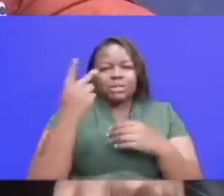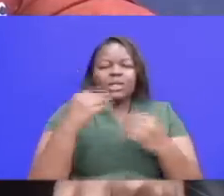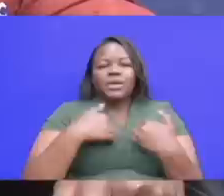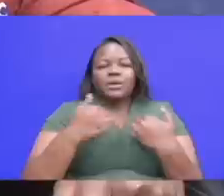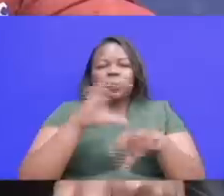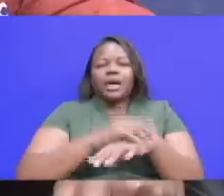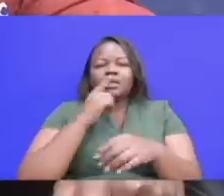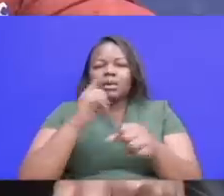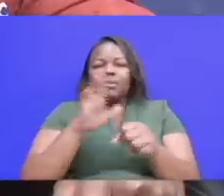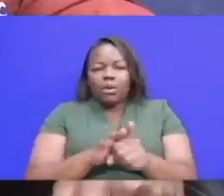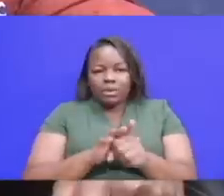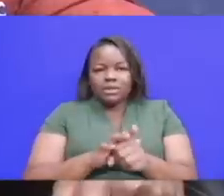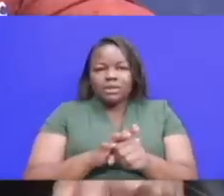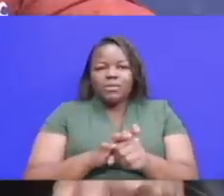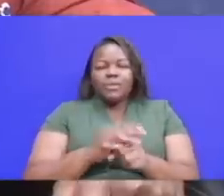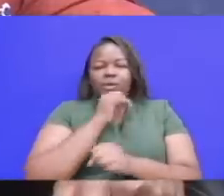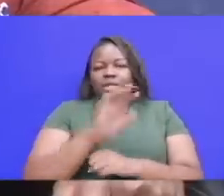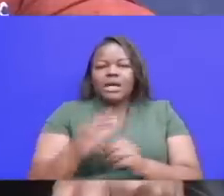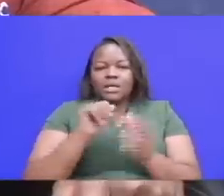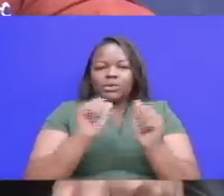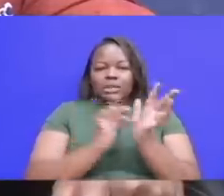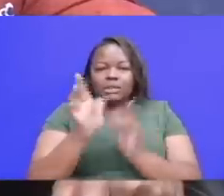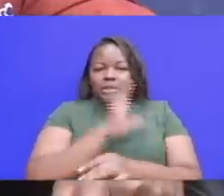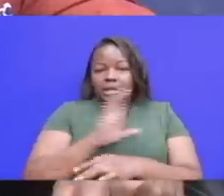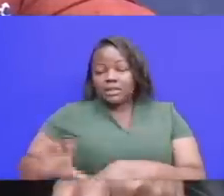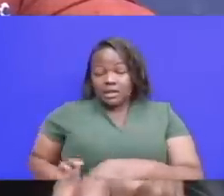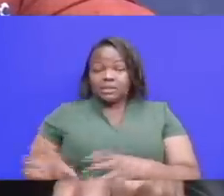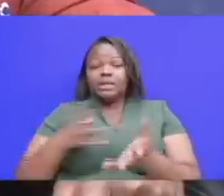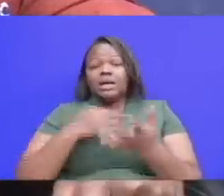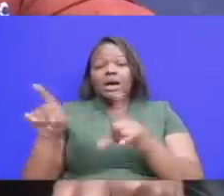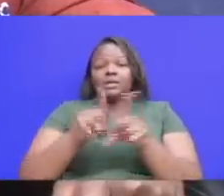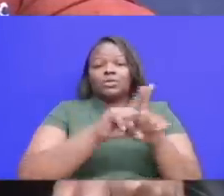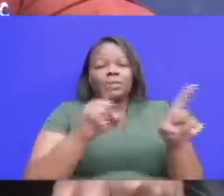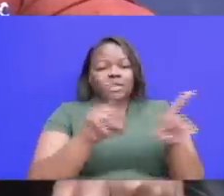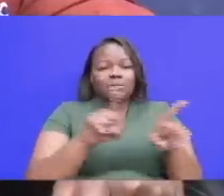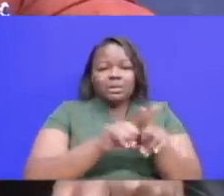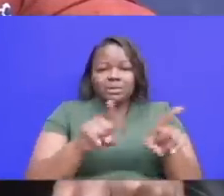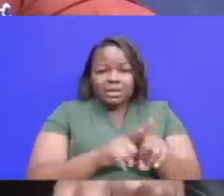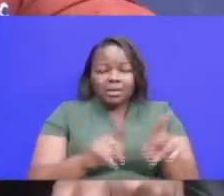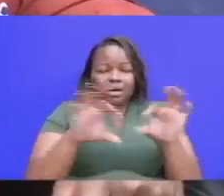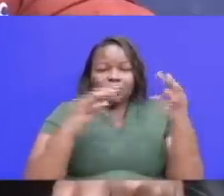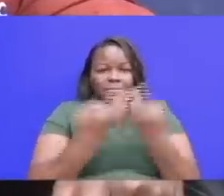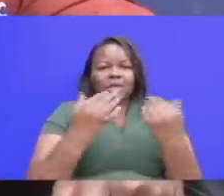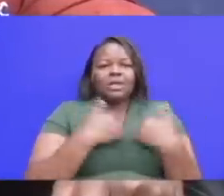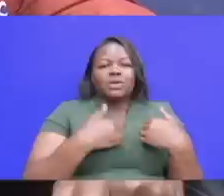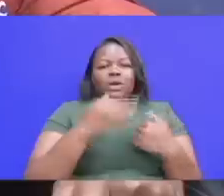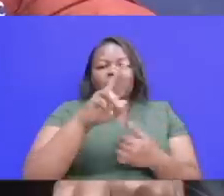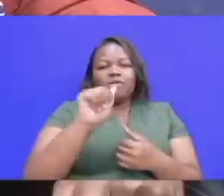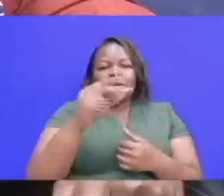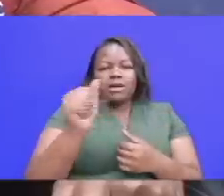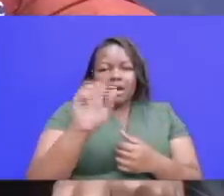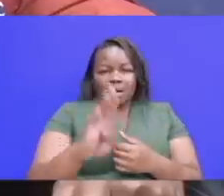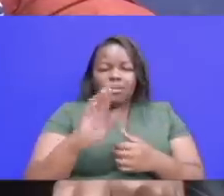is Jesus Christ. And then we are seeing that in that same lineage, there is also Rahab, who was also considered